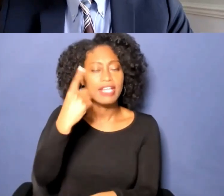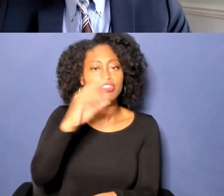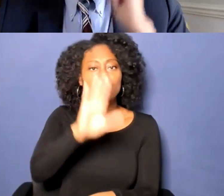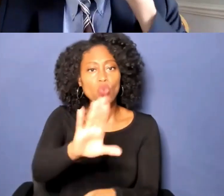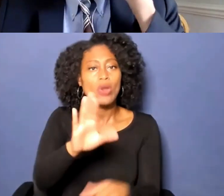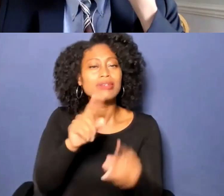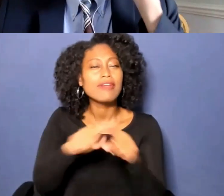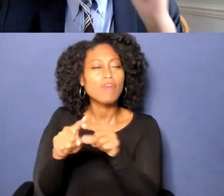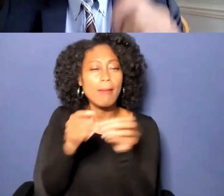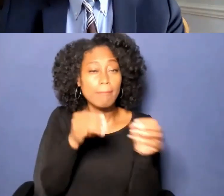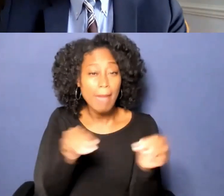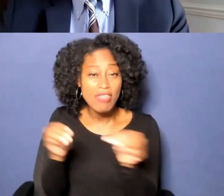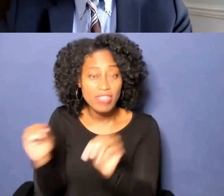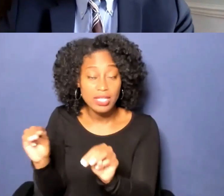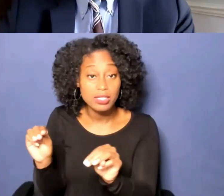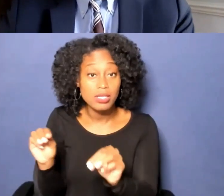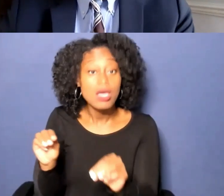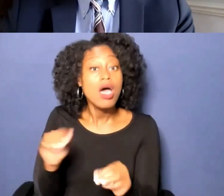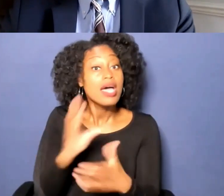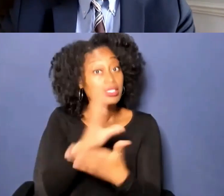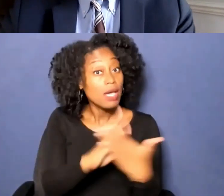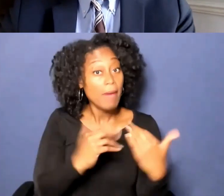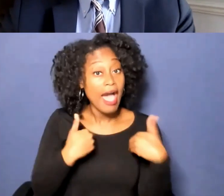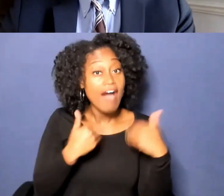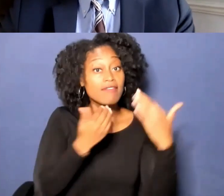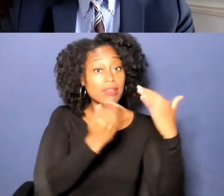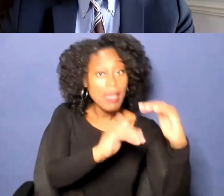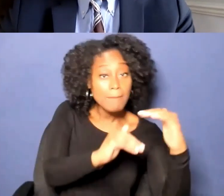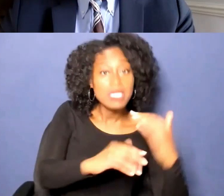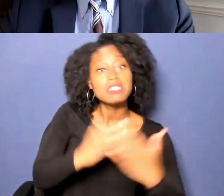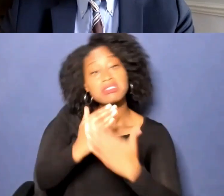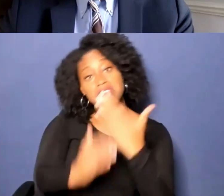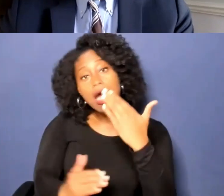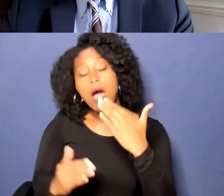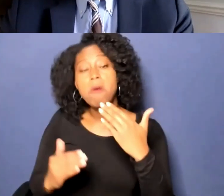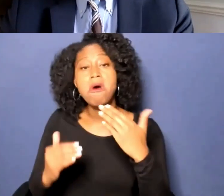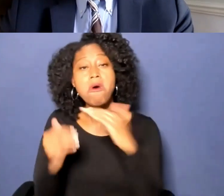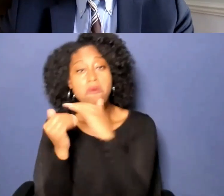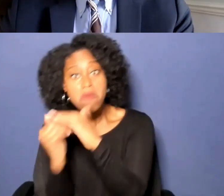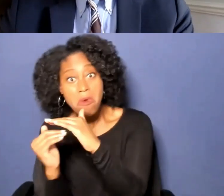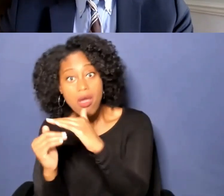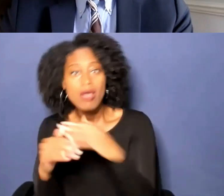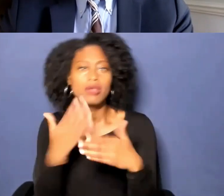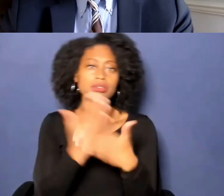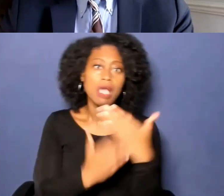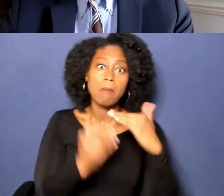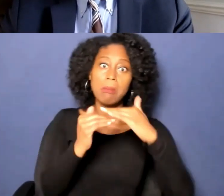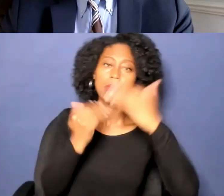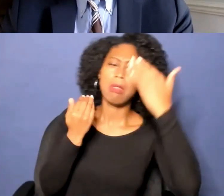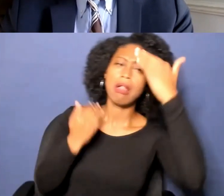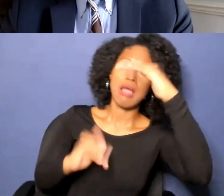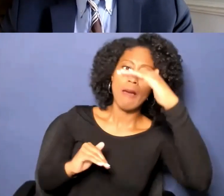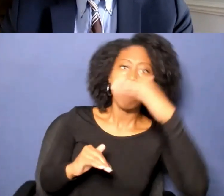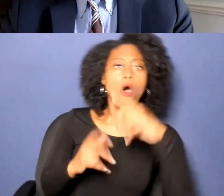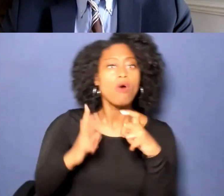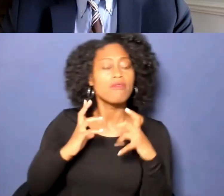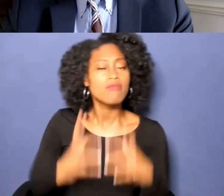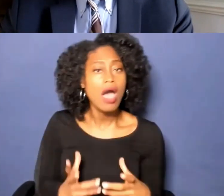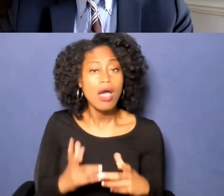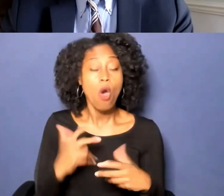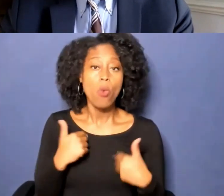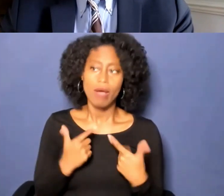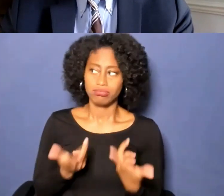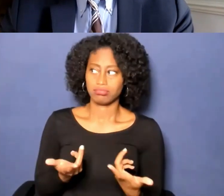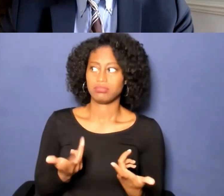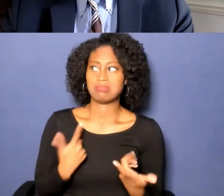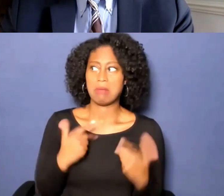so that you don't think, well, I put a propensity score match in, I don't have to worry about this question anymore. You always have to worry about your